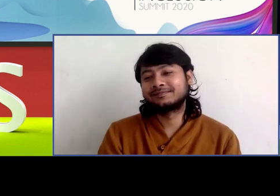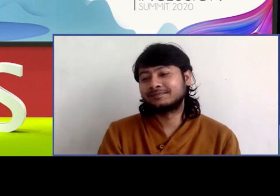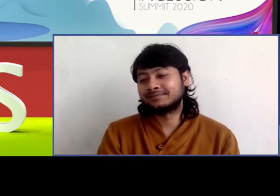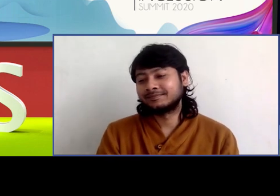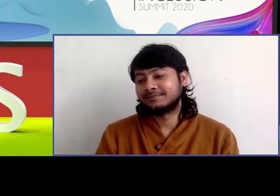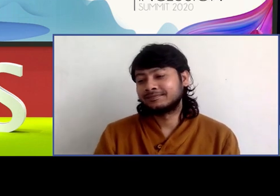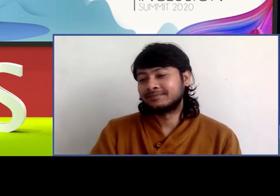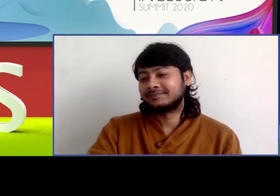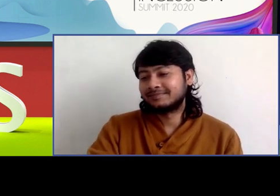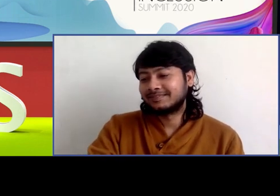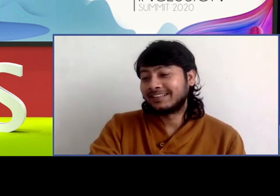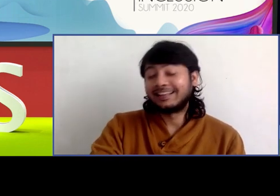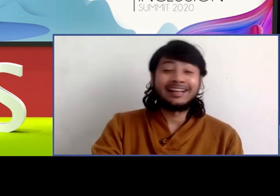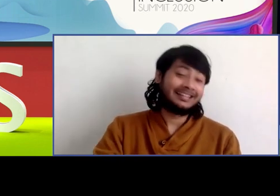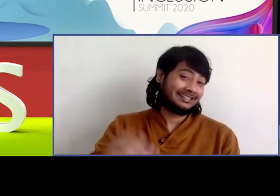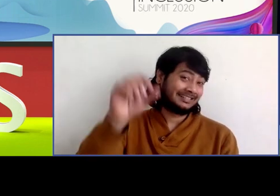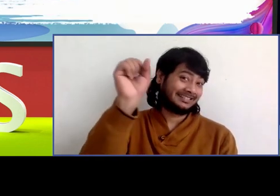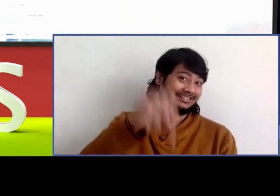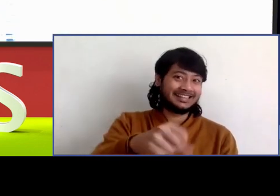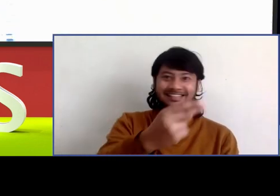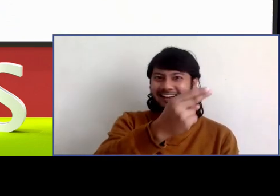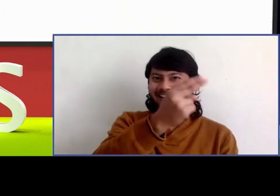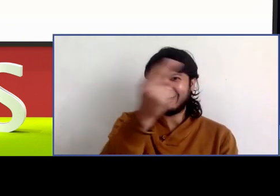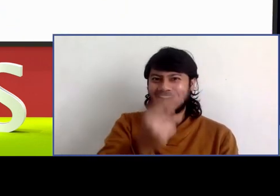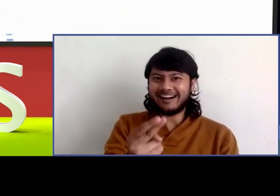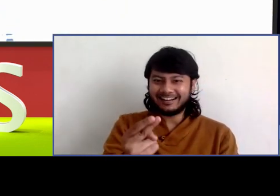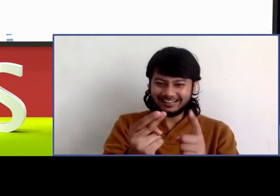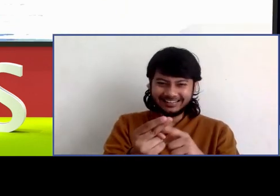Art has no language.